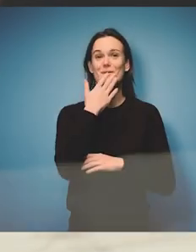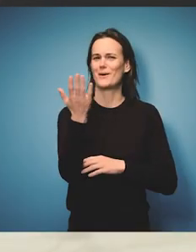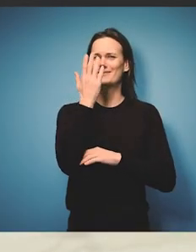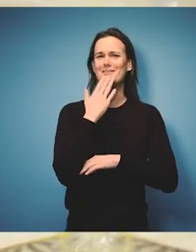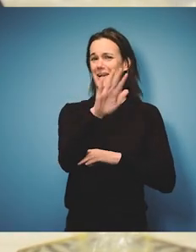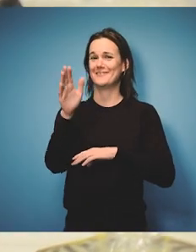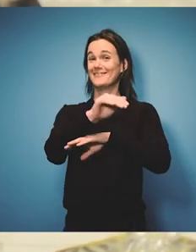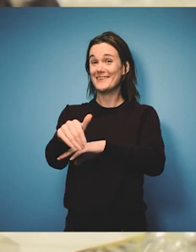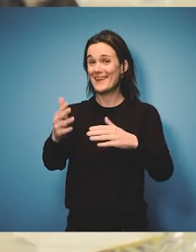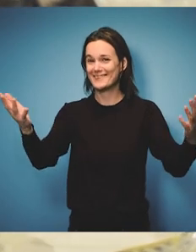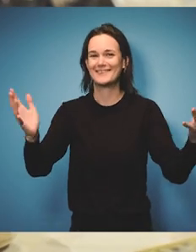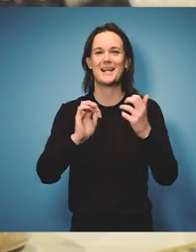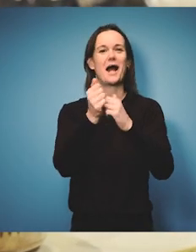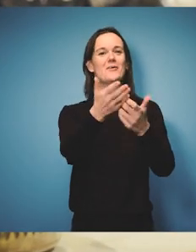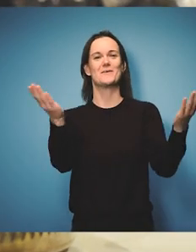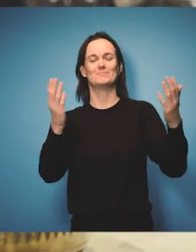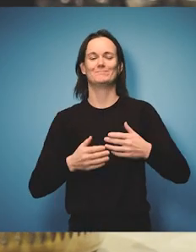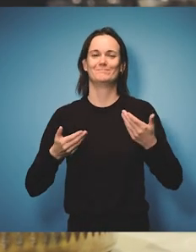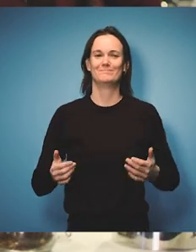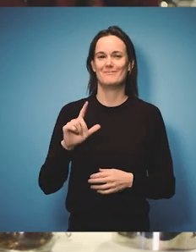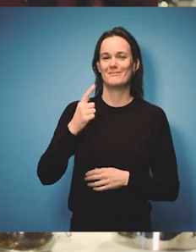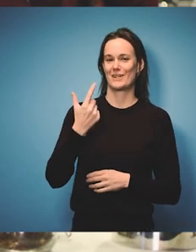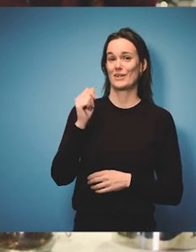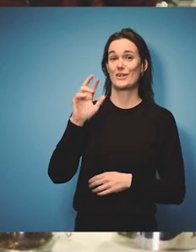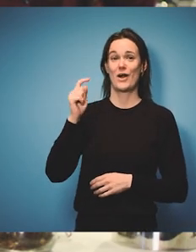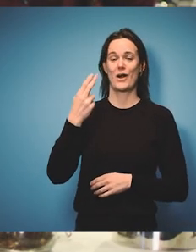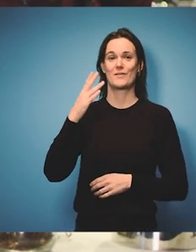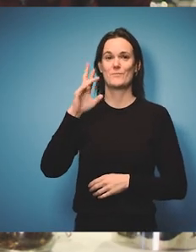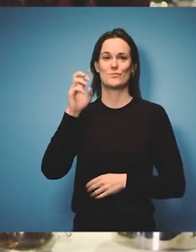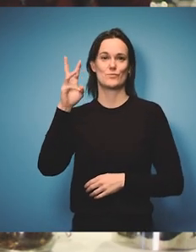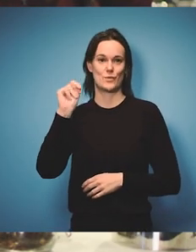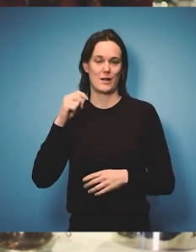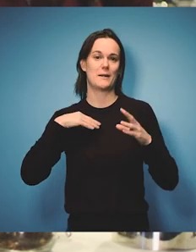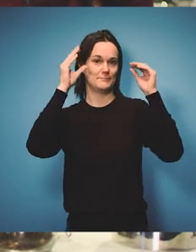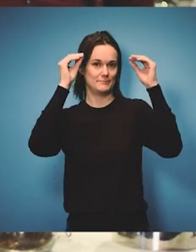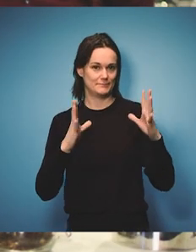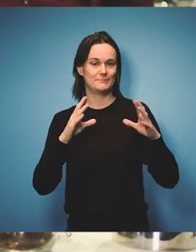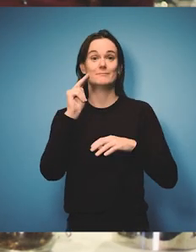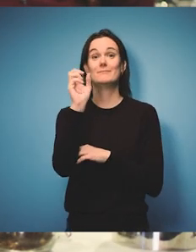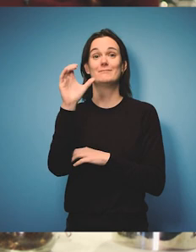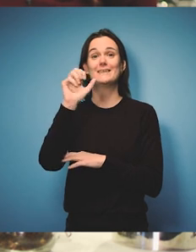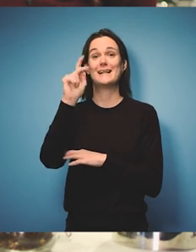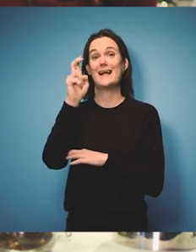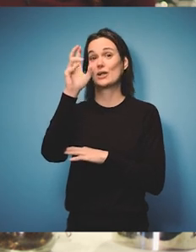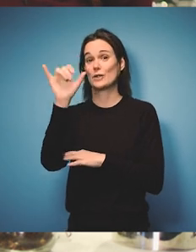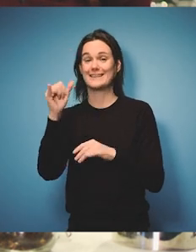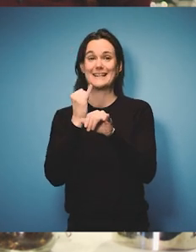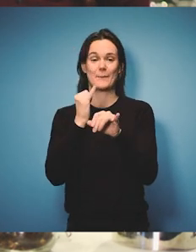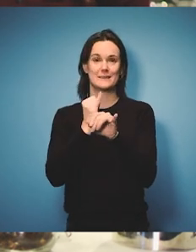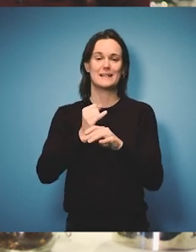Morning, good afternoon, good evening. How is everybody today? My name is Garth Brown. I'm one of the faculty members here at NSCC Akerley campus in the